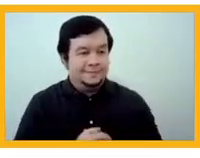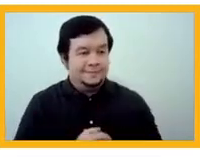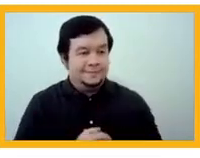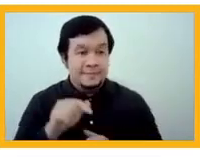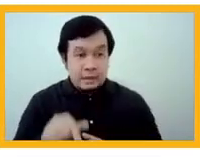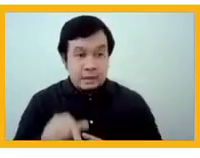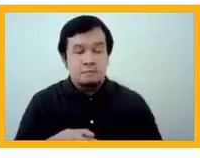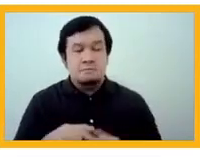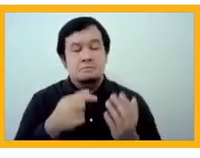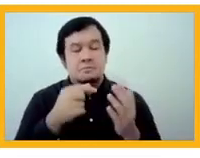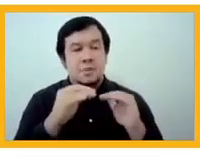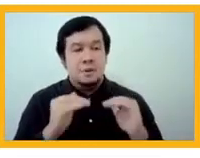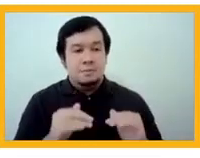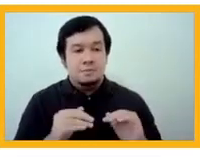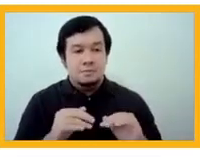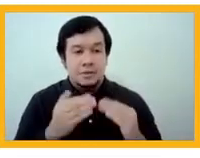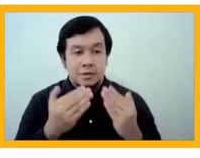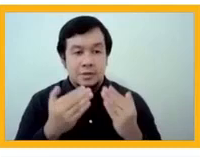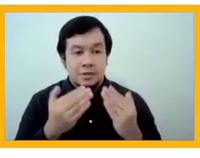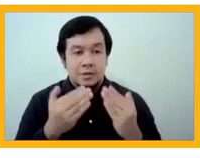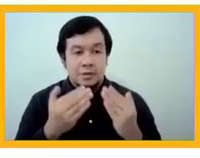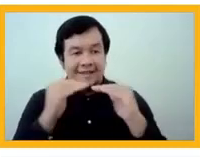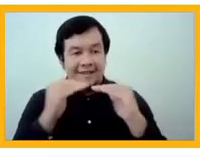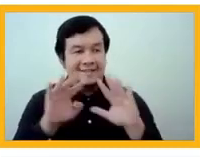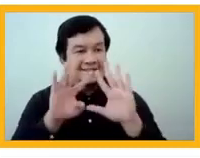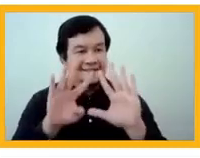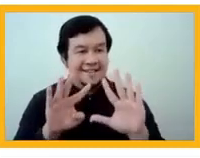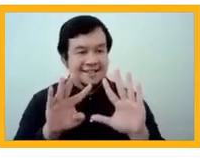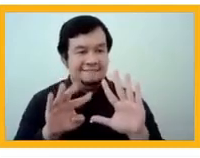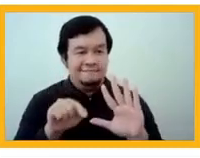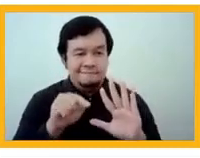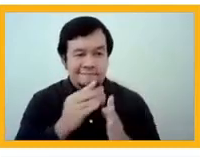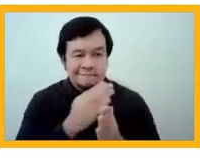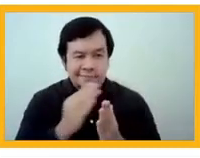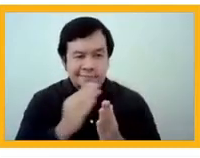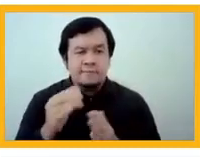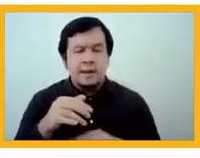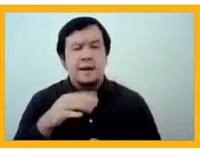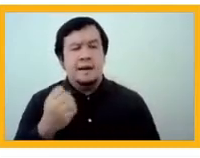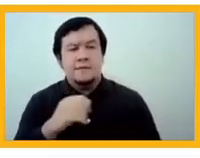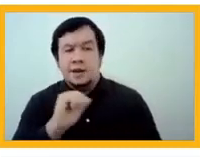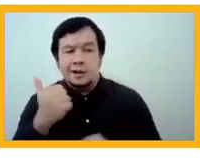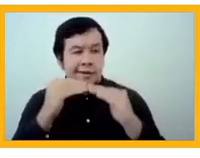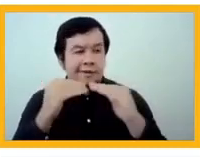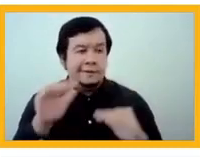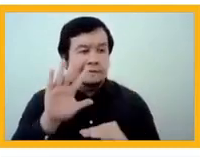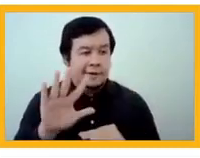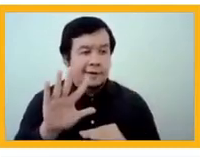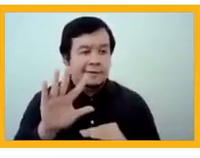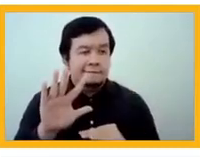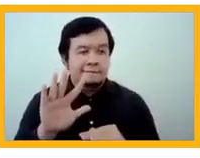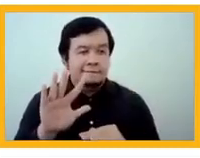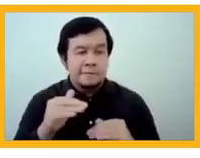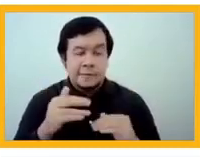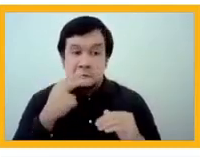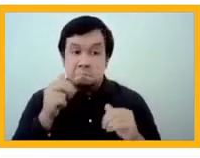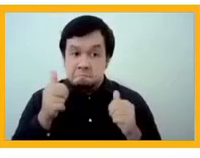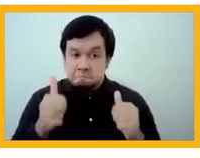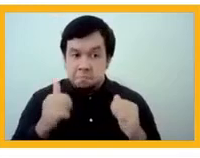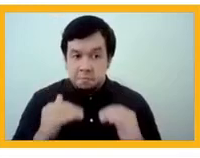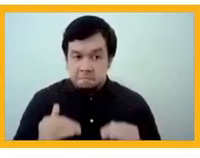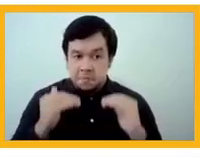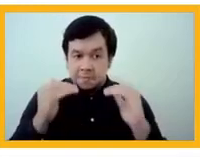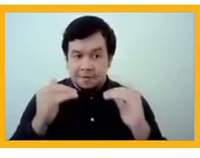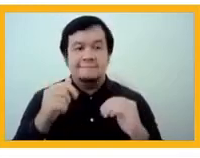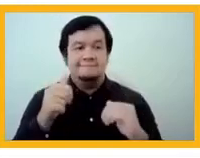had reached close to sixth grade level within about 5 months. Okay. And the gains are kind of similar for, and you can see that when you're enrolled in